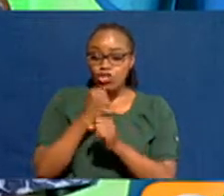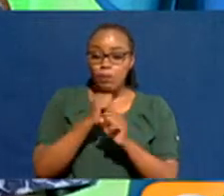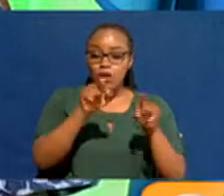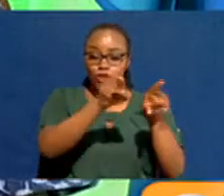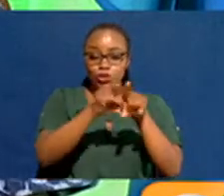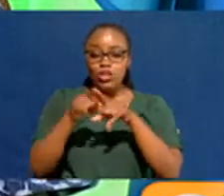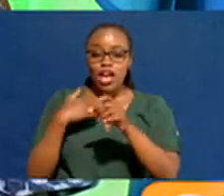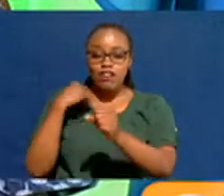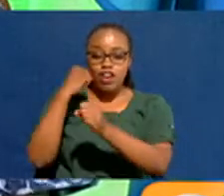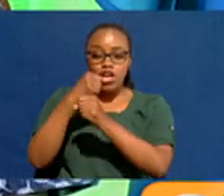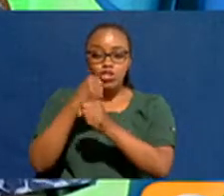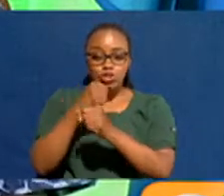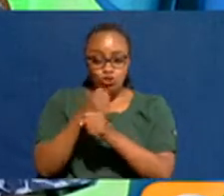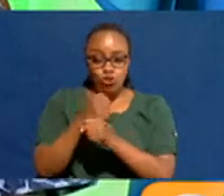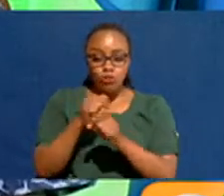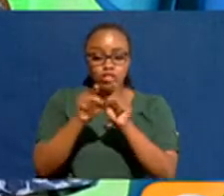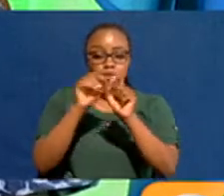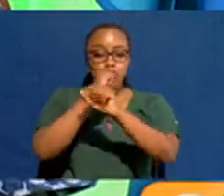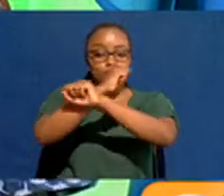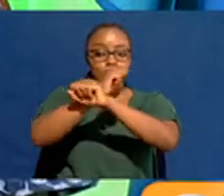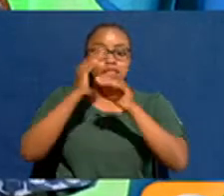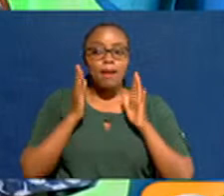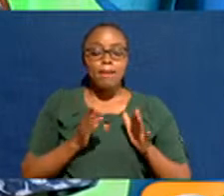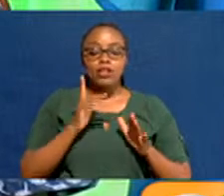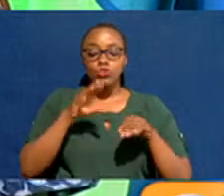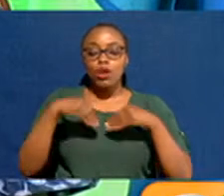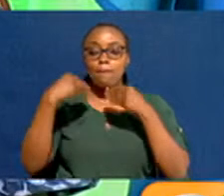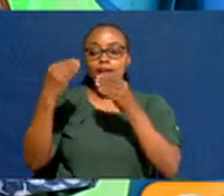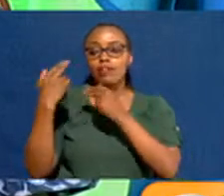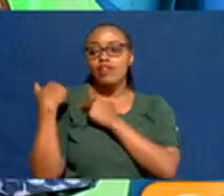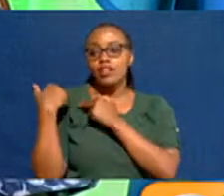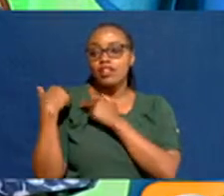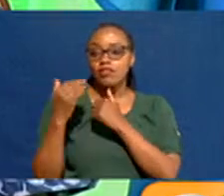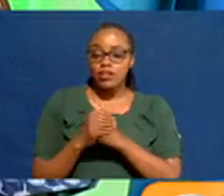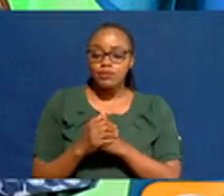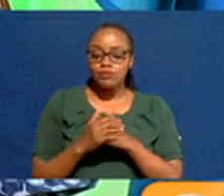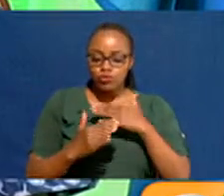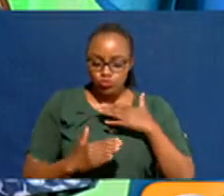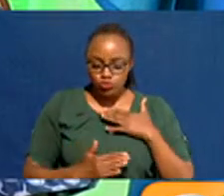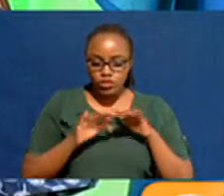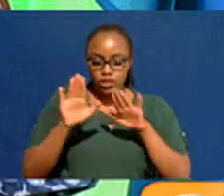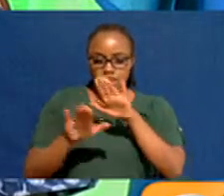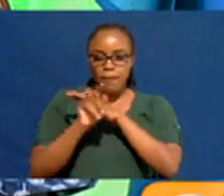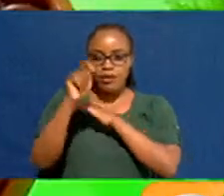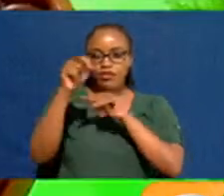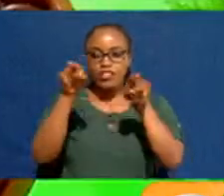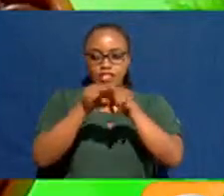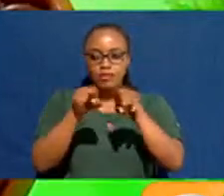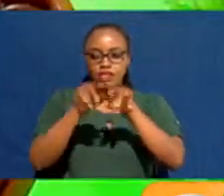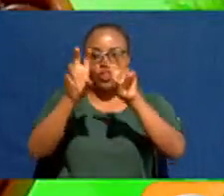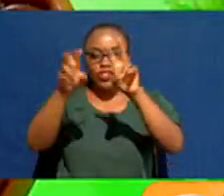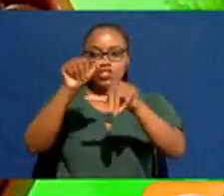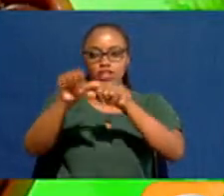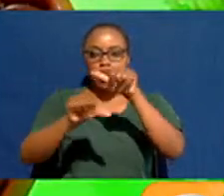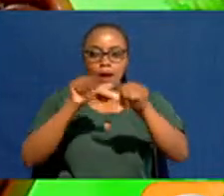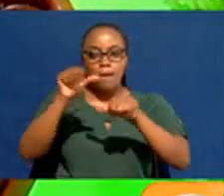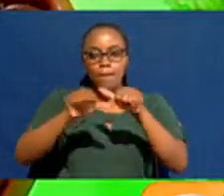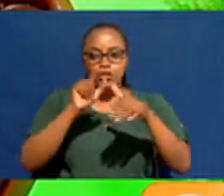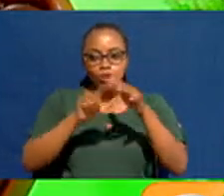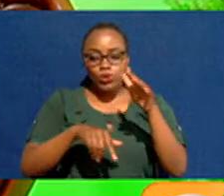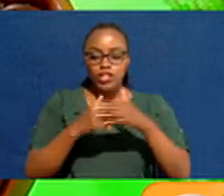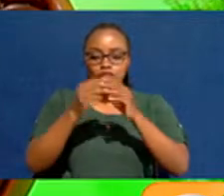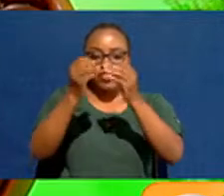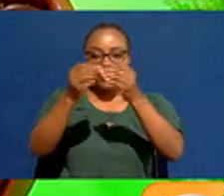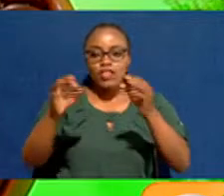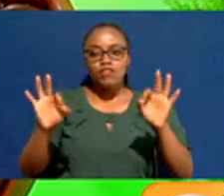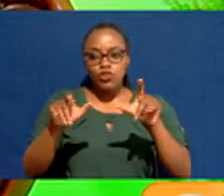also have a job to do to protect the person they have been assigned to protect. Thank you. Na Mheshimiwa Naibu wa Rais, tukisalia tu kwenye hilo swala kuhusiana na uhuru wa